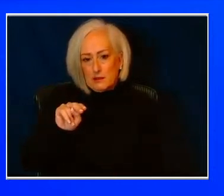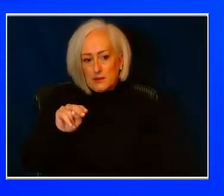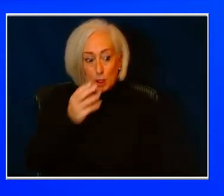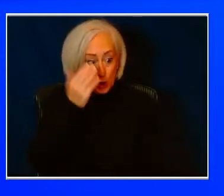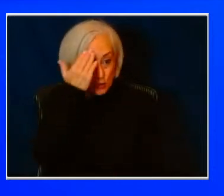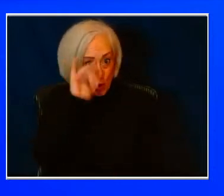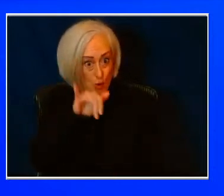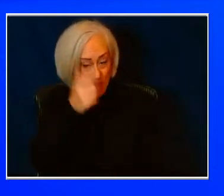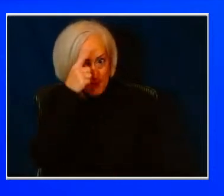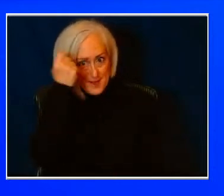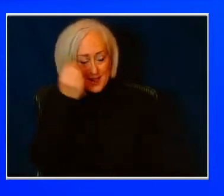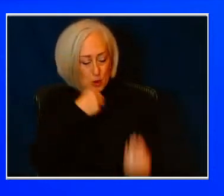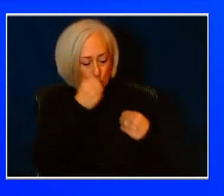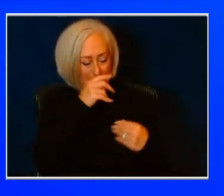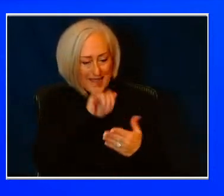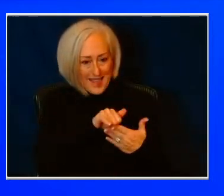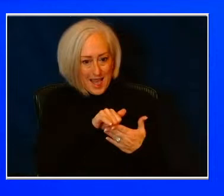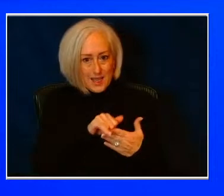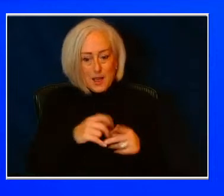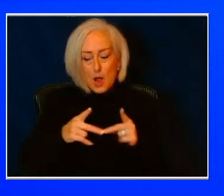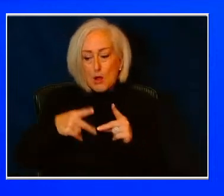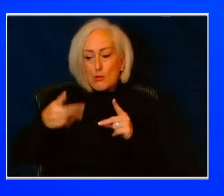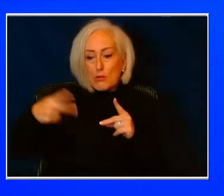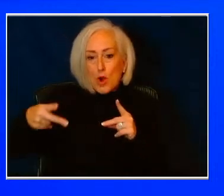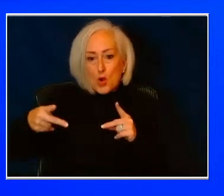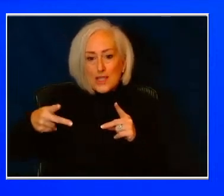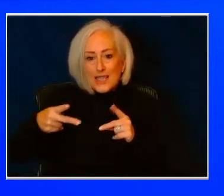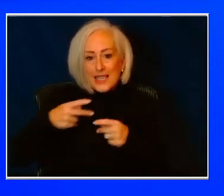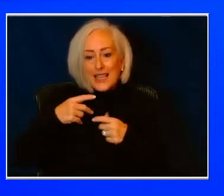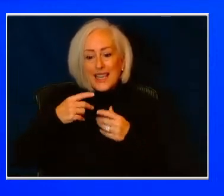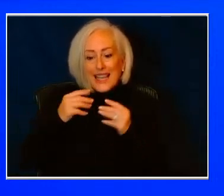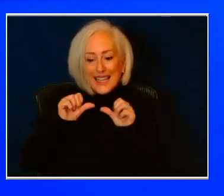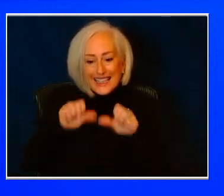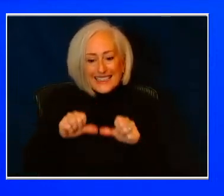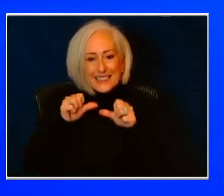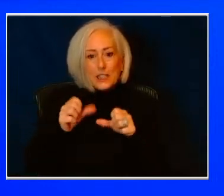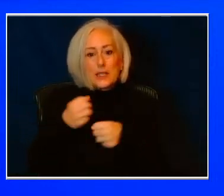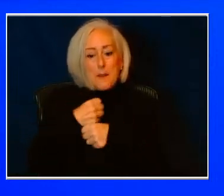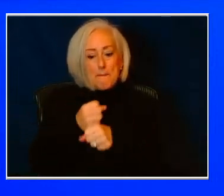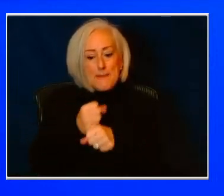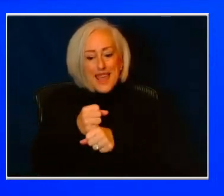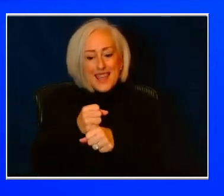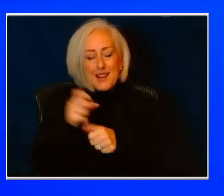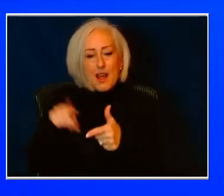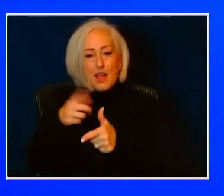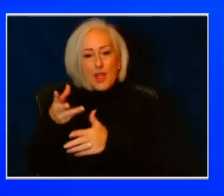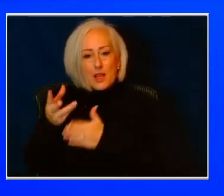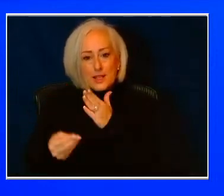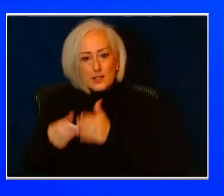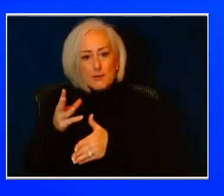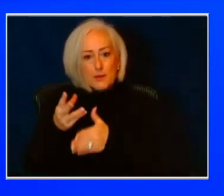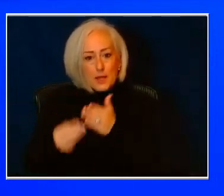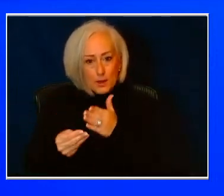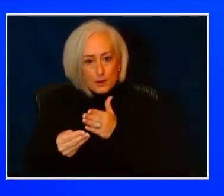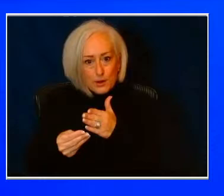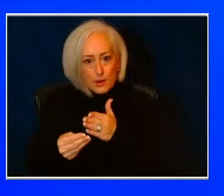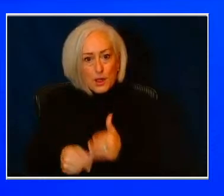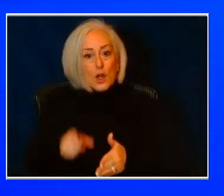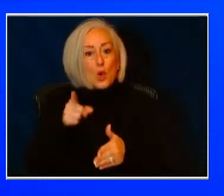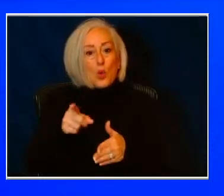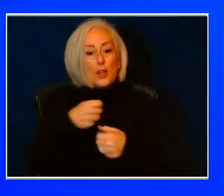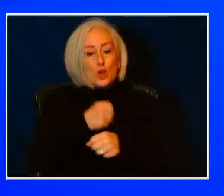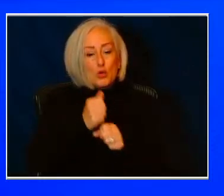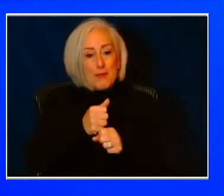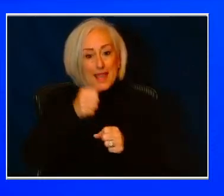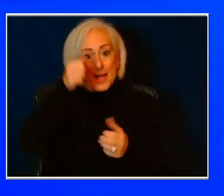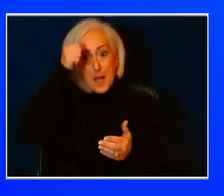remarkable about them, they're continuously made and they disappear after some point. So in other words, when you are making a memory, some proteins comes